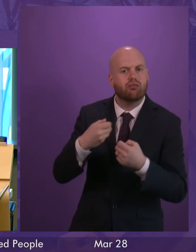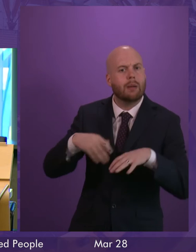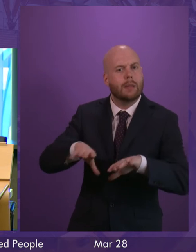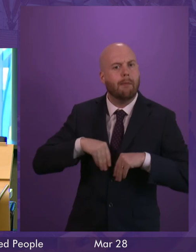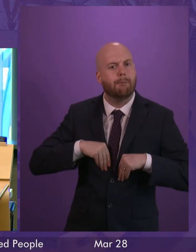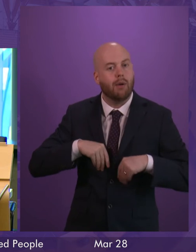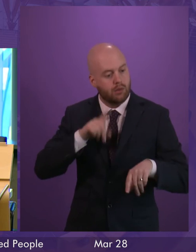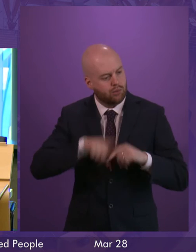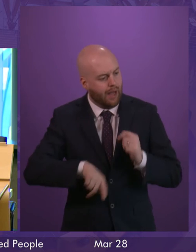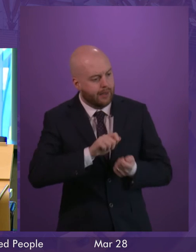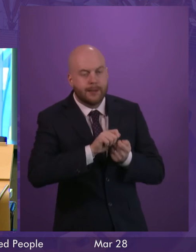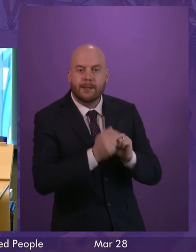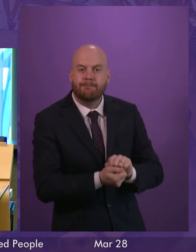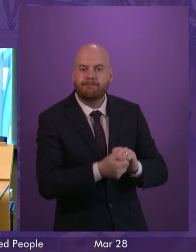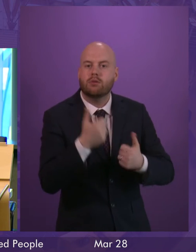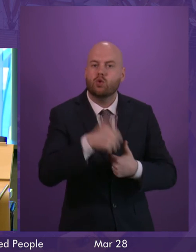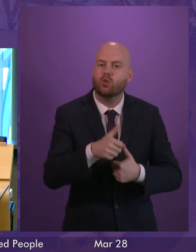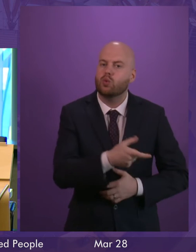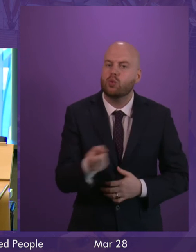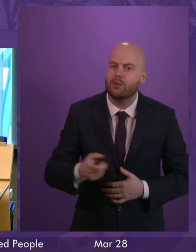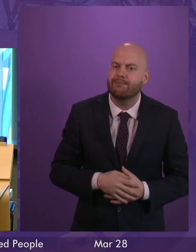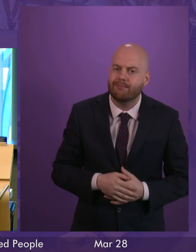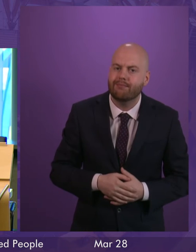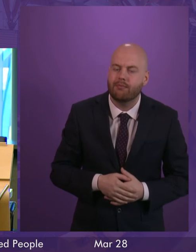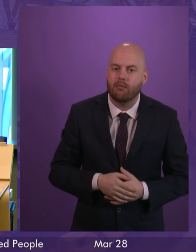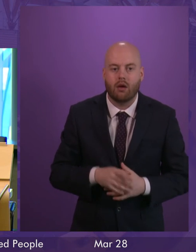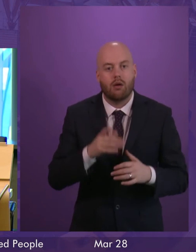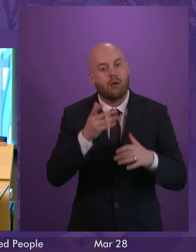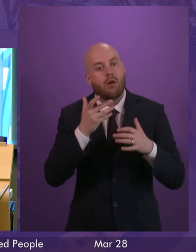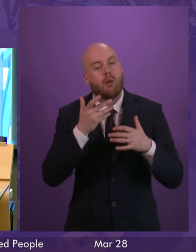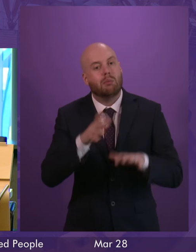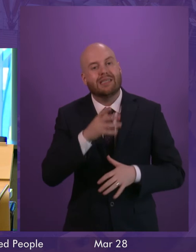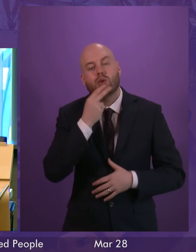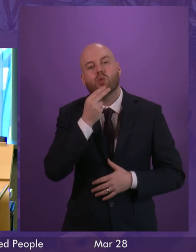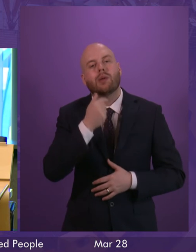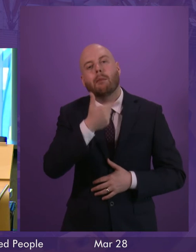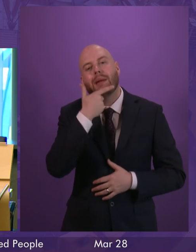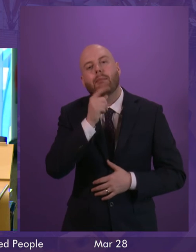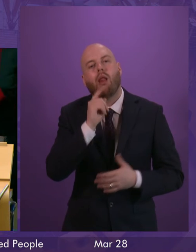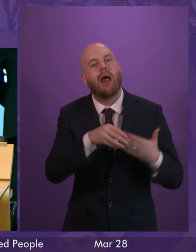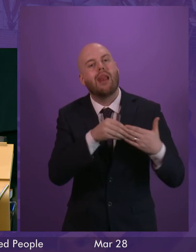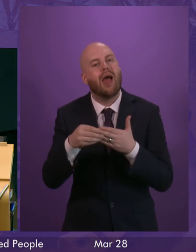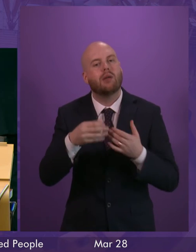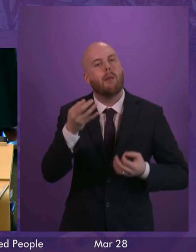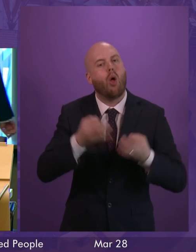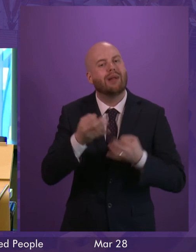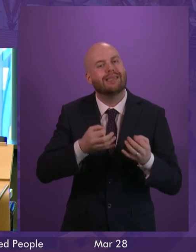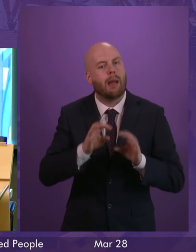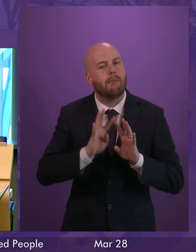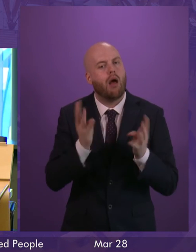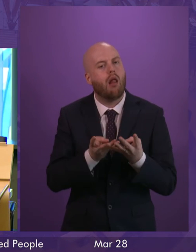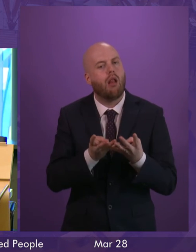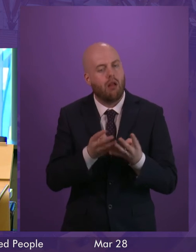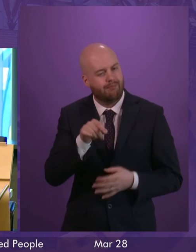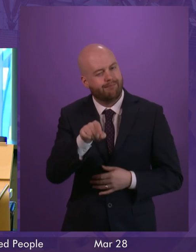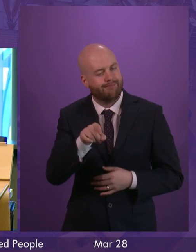Accordingly, the Scottish Government has funded the creation of the people-led policy panel run by Inclusion Scotland. This panel